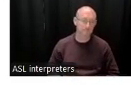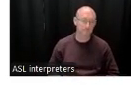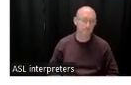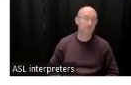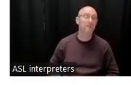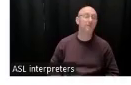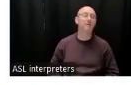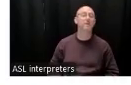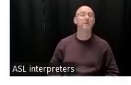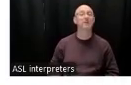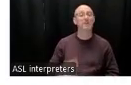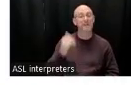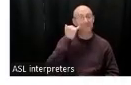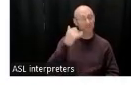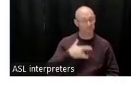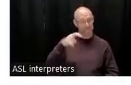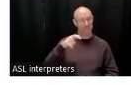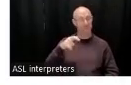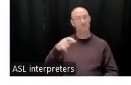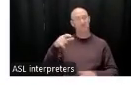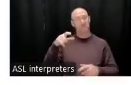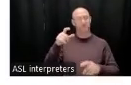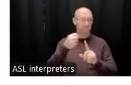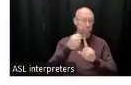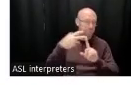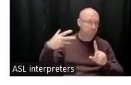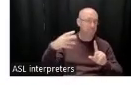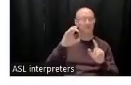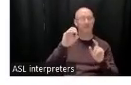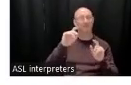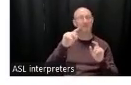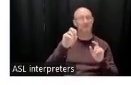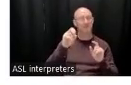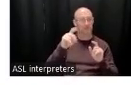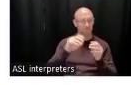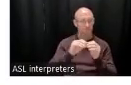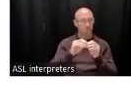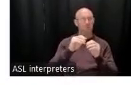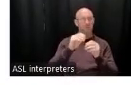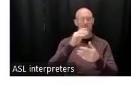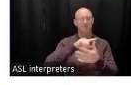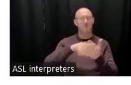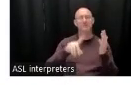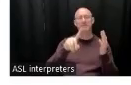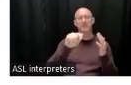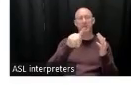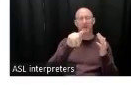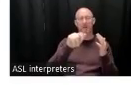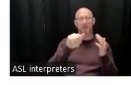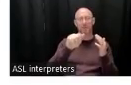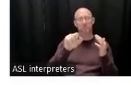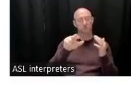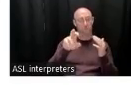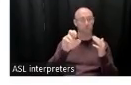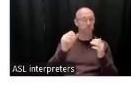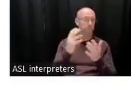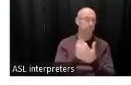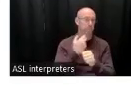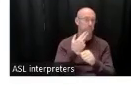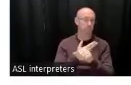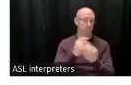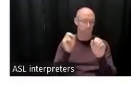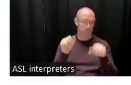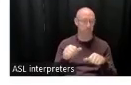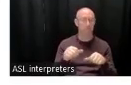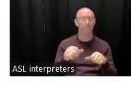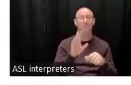If you feel that you need to build out that context a little bit more, these are some data sources that you could potentially use to